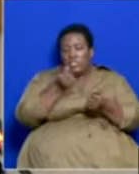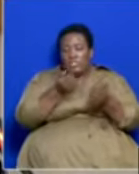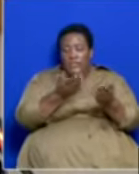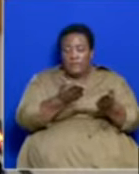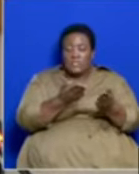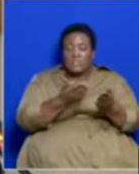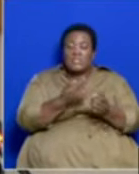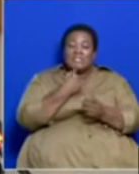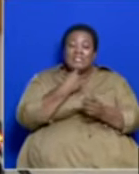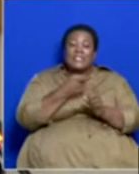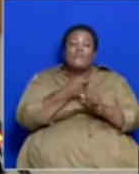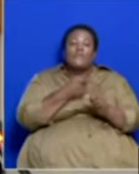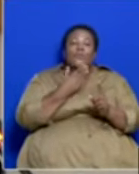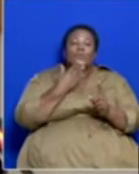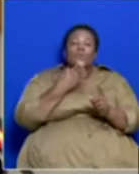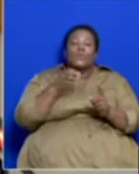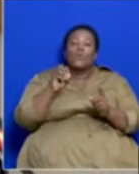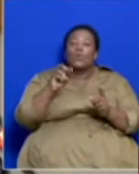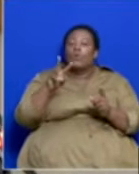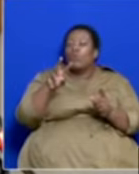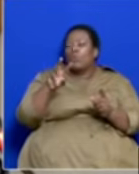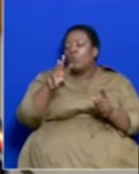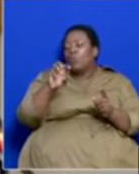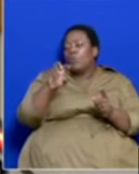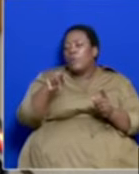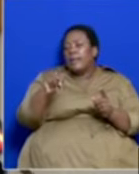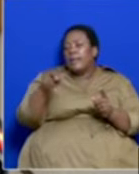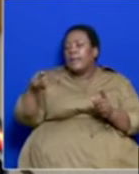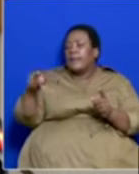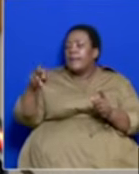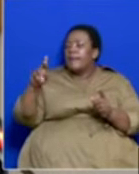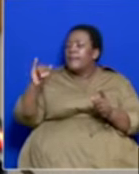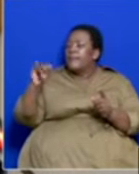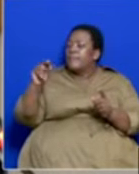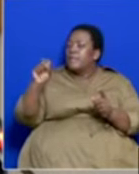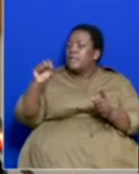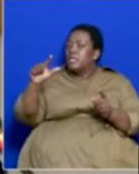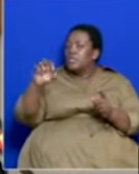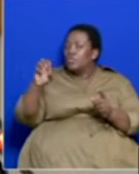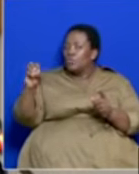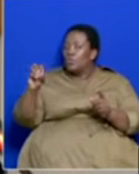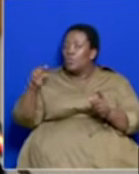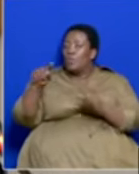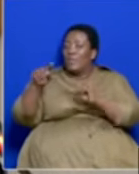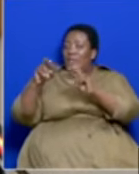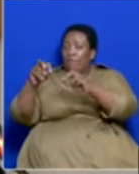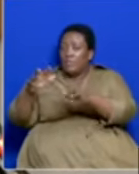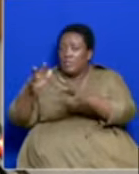Prinsloo, investigator. It's dated the 13th of February, 2023.